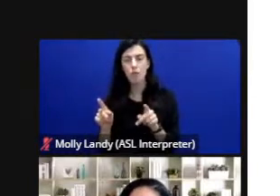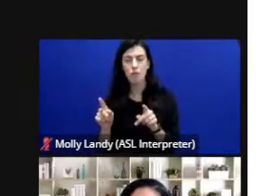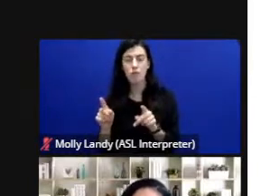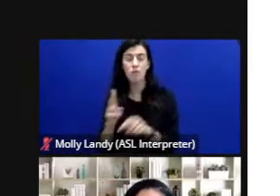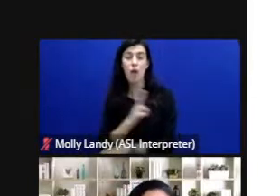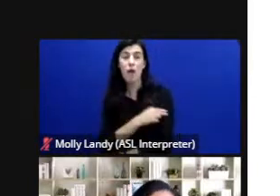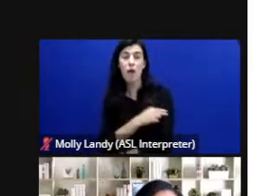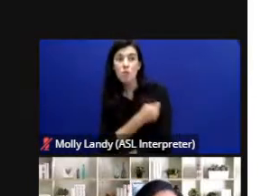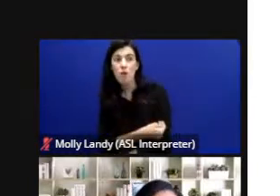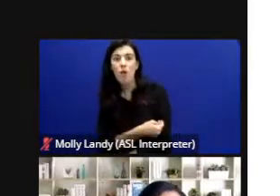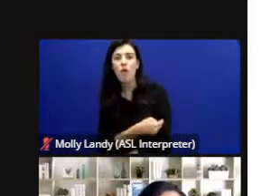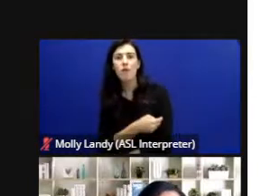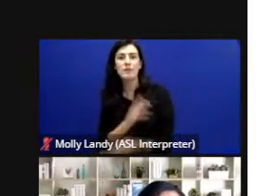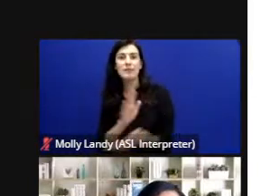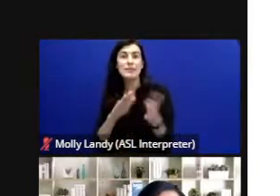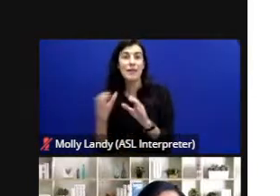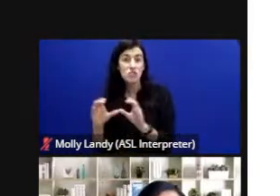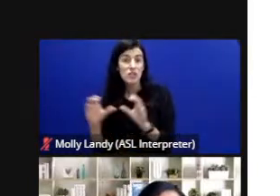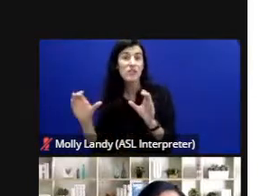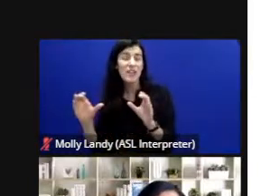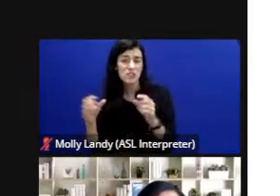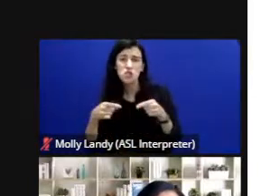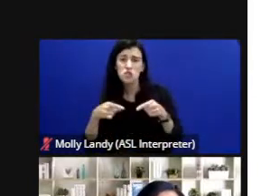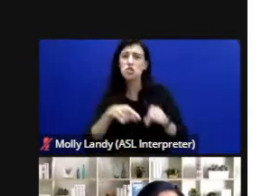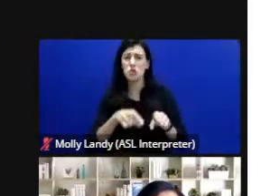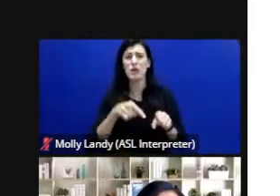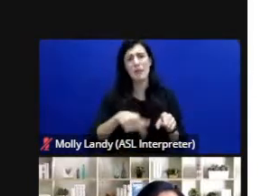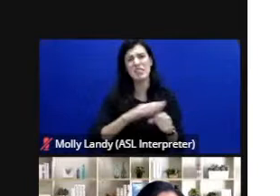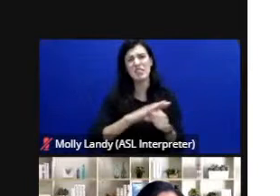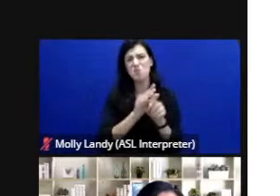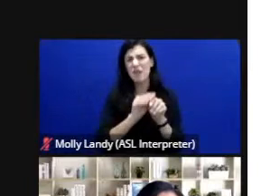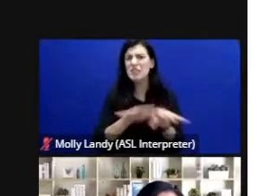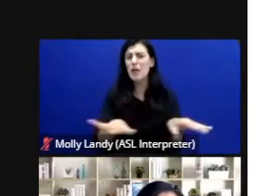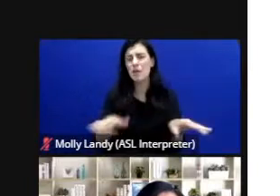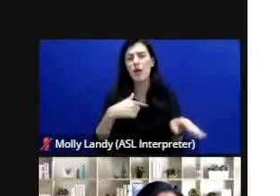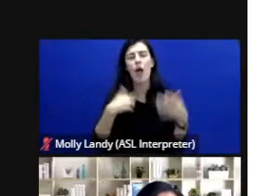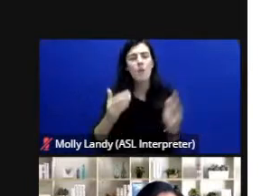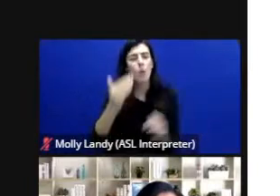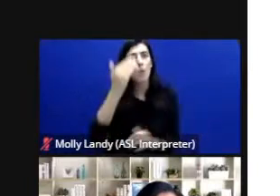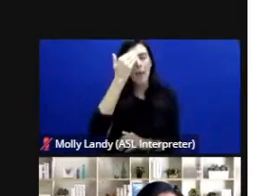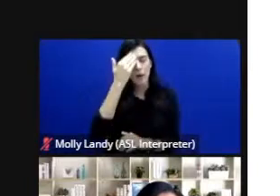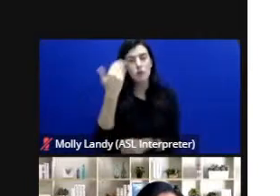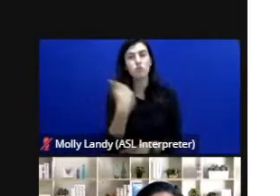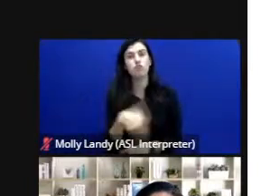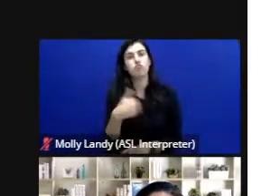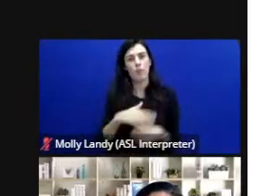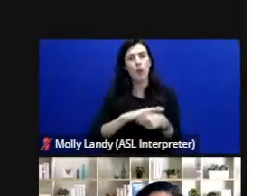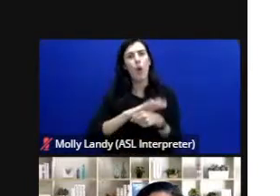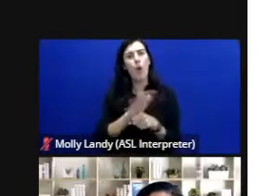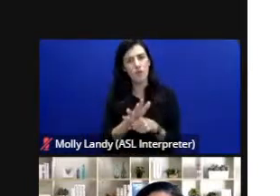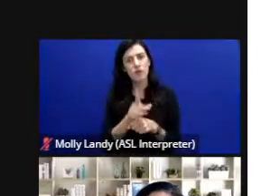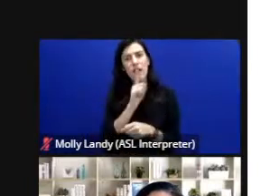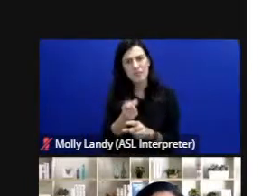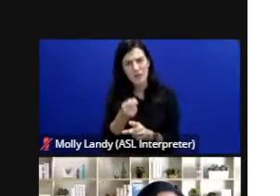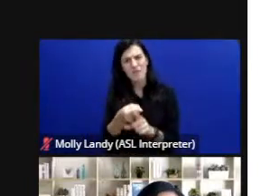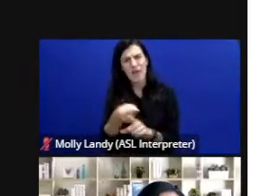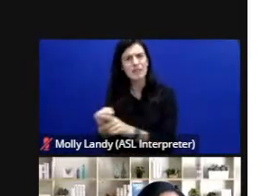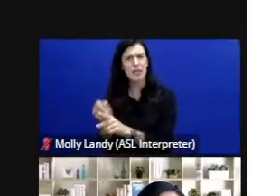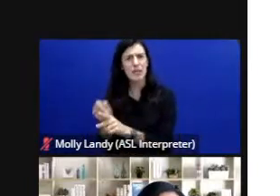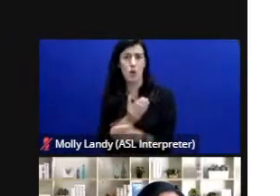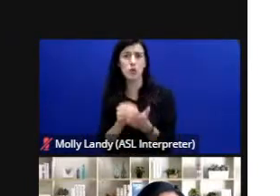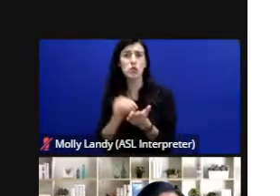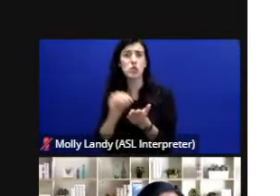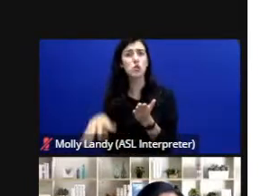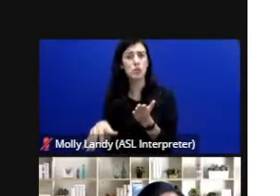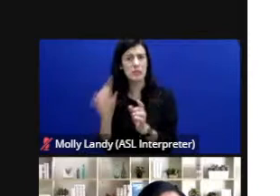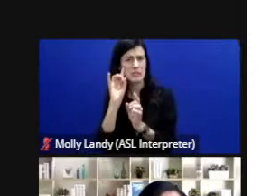even death certificates during this pandemic. So I am very aware of how this has affected our students very disproportionately. I'm